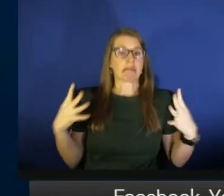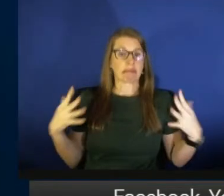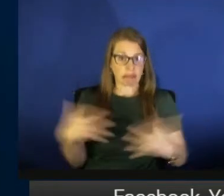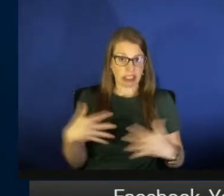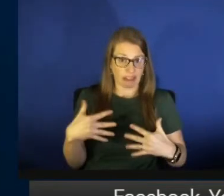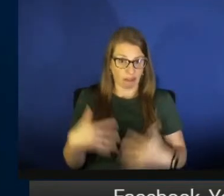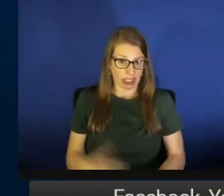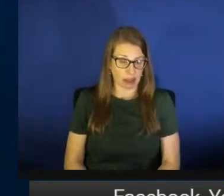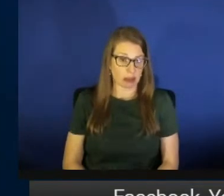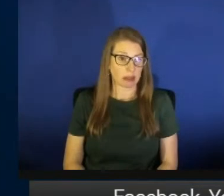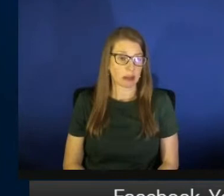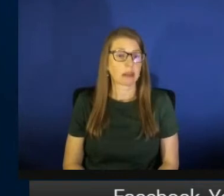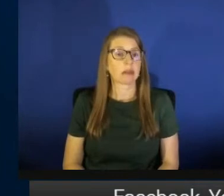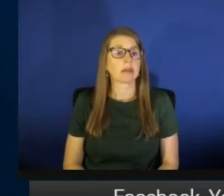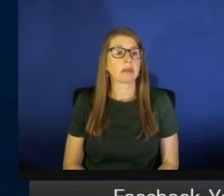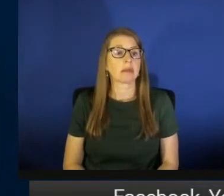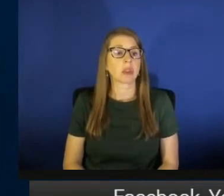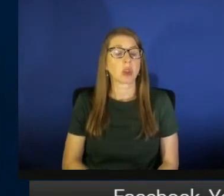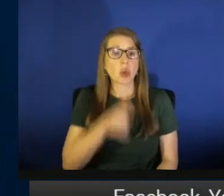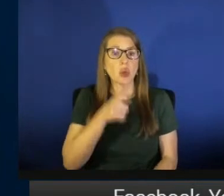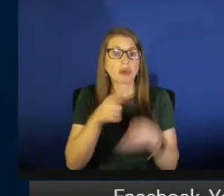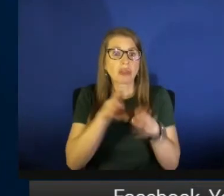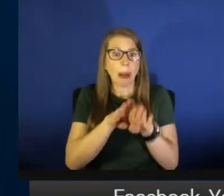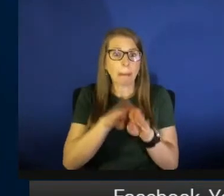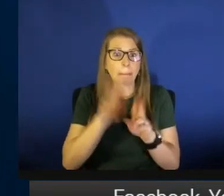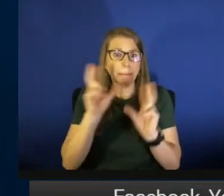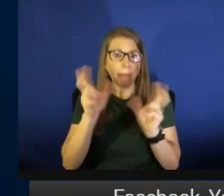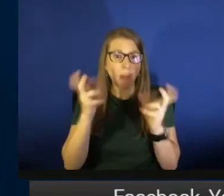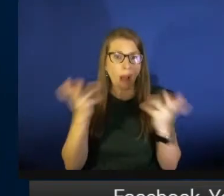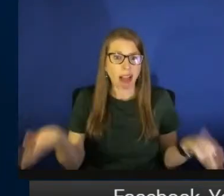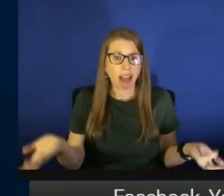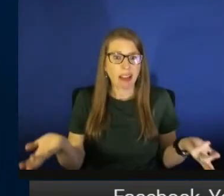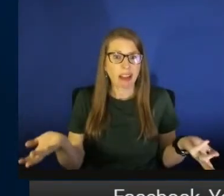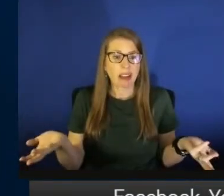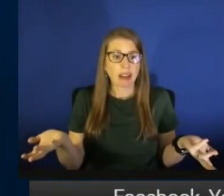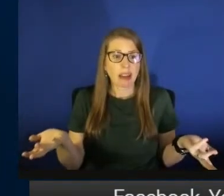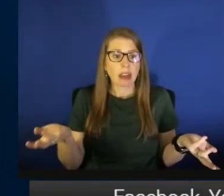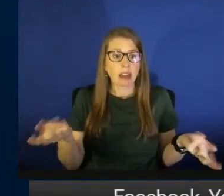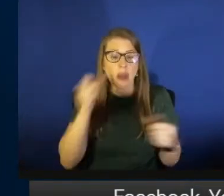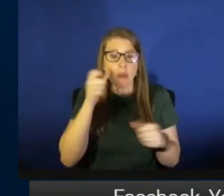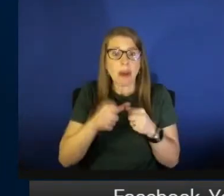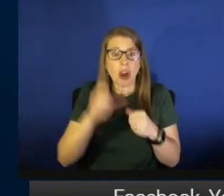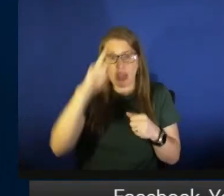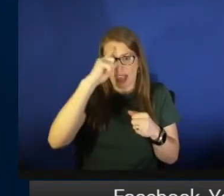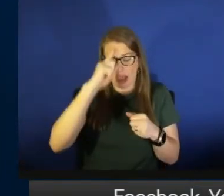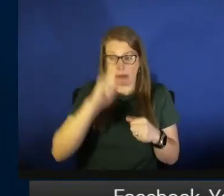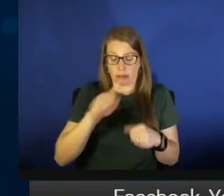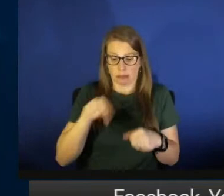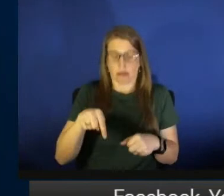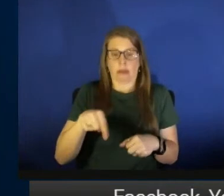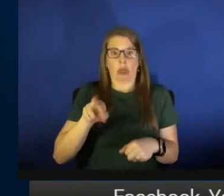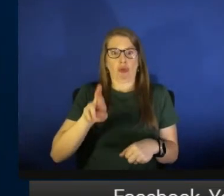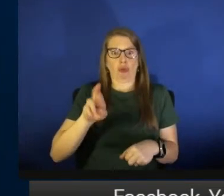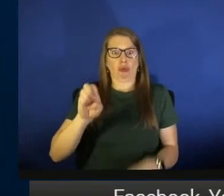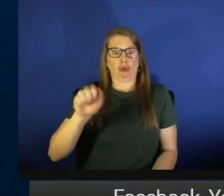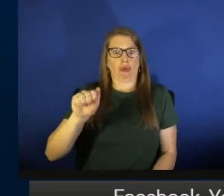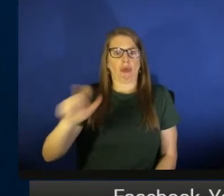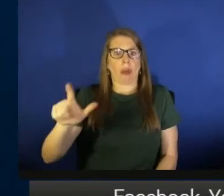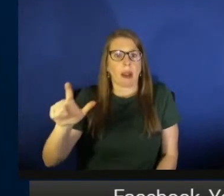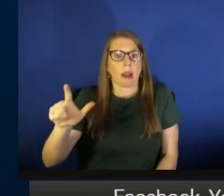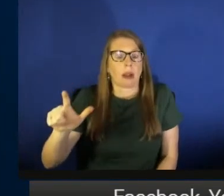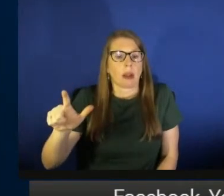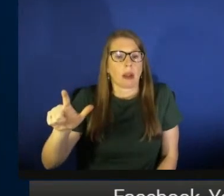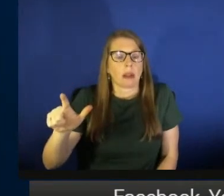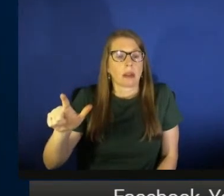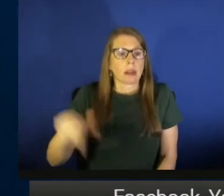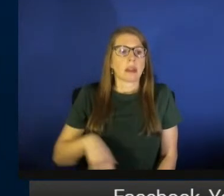terrifying. Who shuts down basketball? I just remember thinking, in this city, this is real. It was. You say it